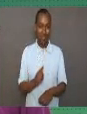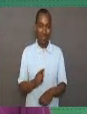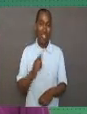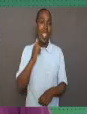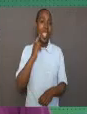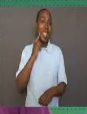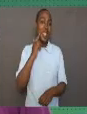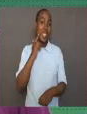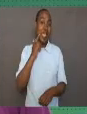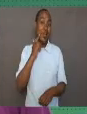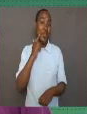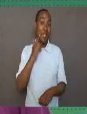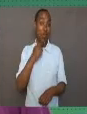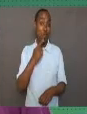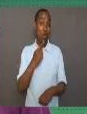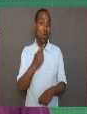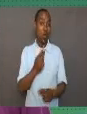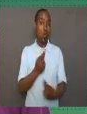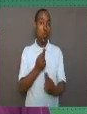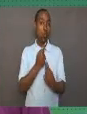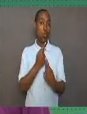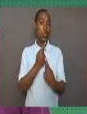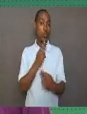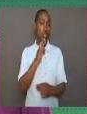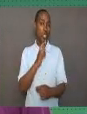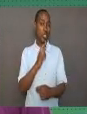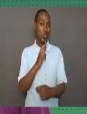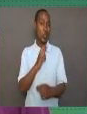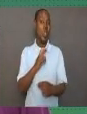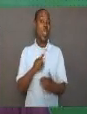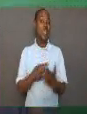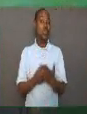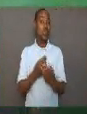Enzymes are proteins that speed up reactions.